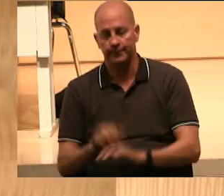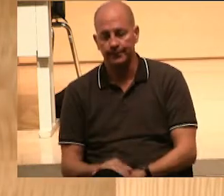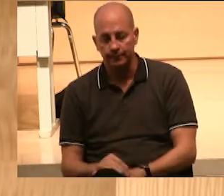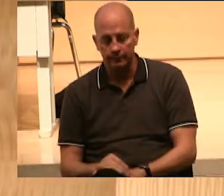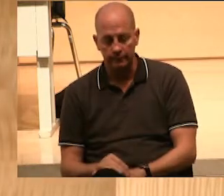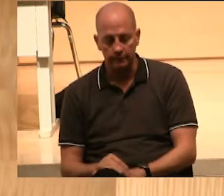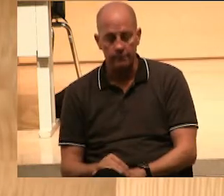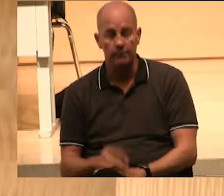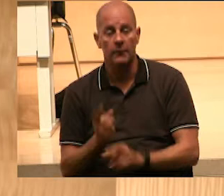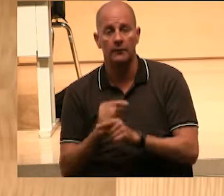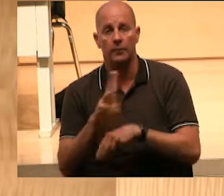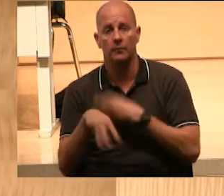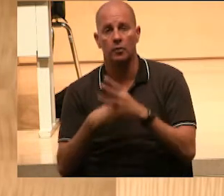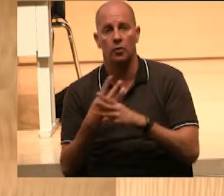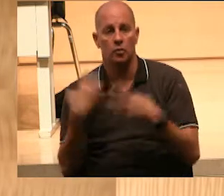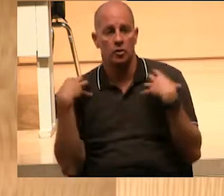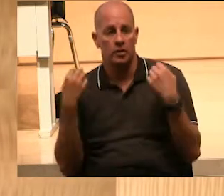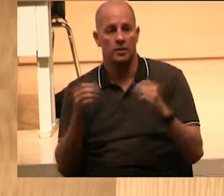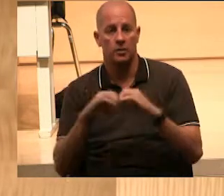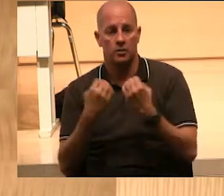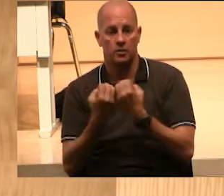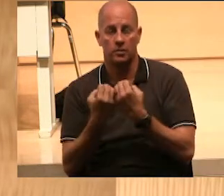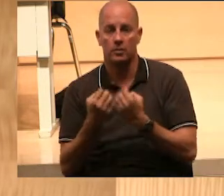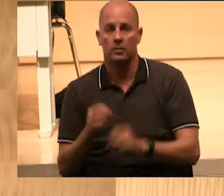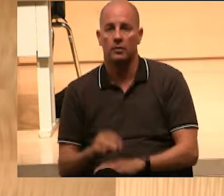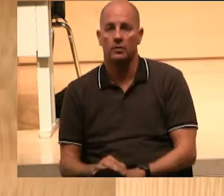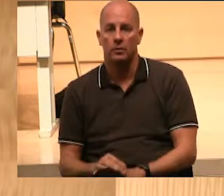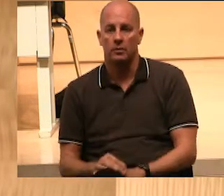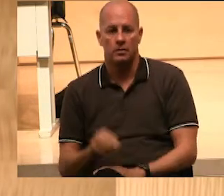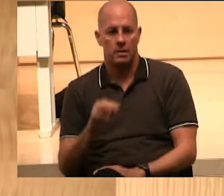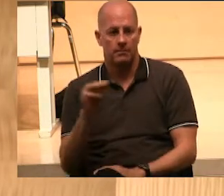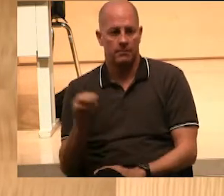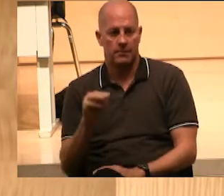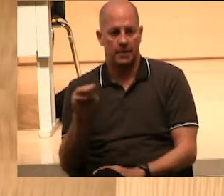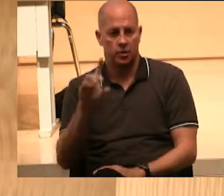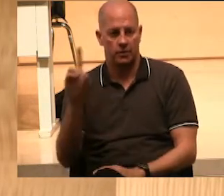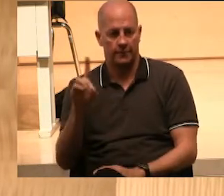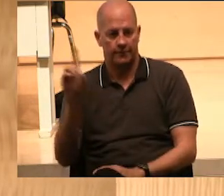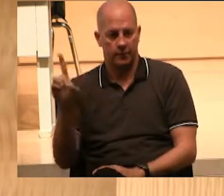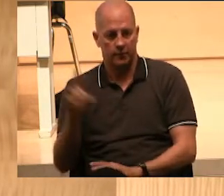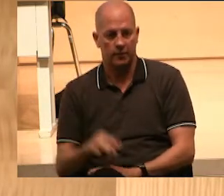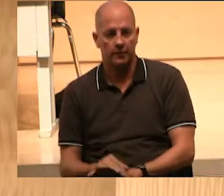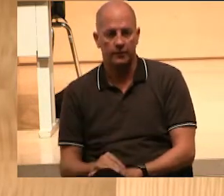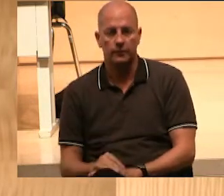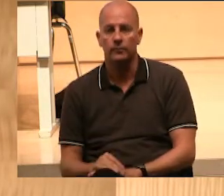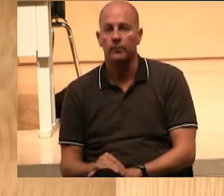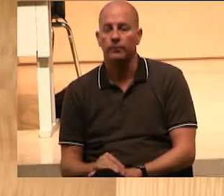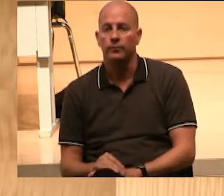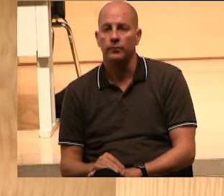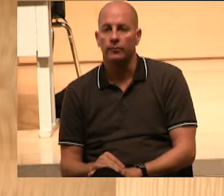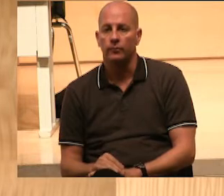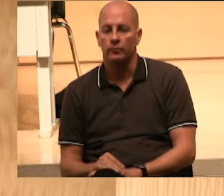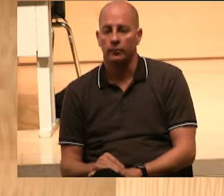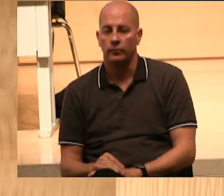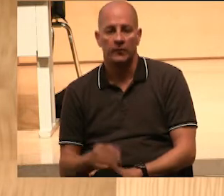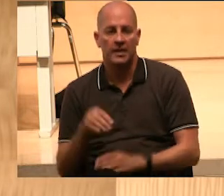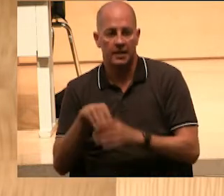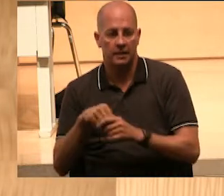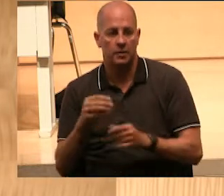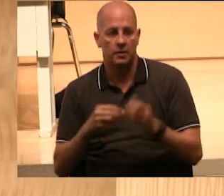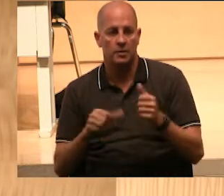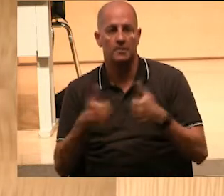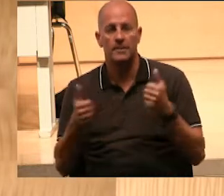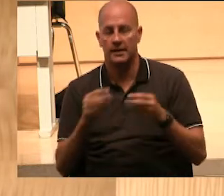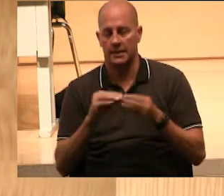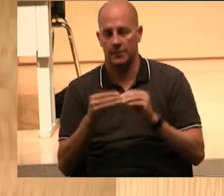to the World Health Organization, major depressive disorder carries the heaviest burden of disability among mental disorders. And in the United States,